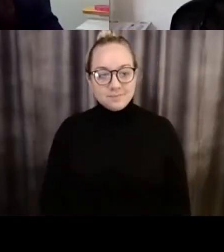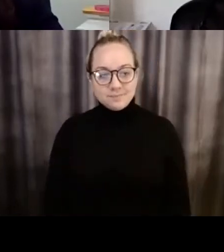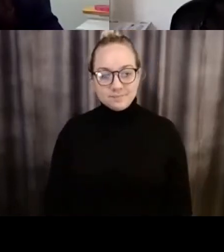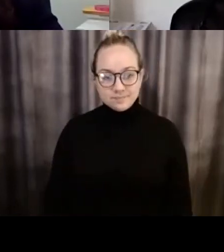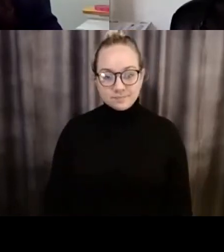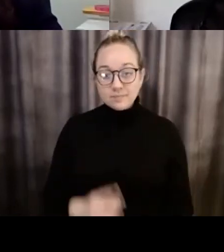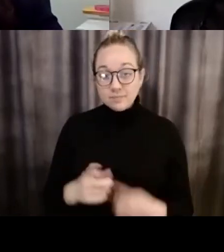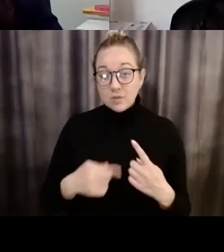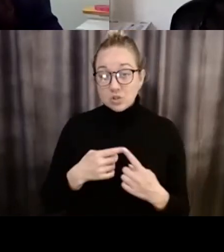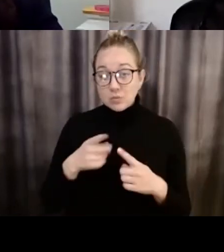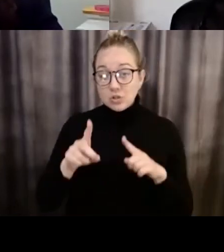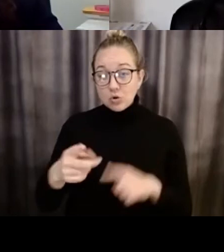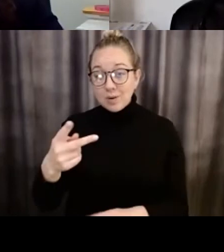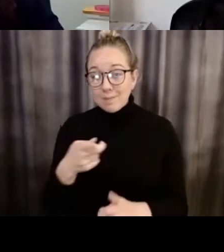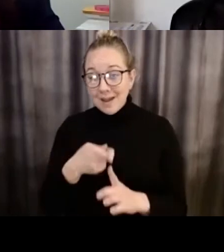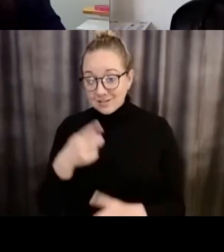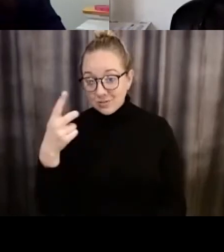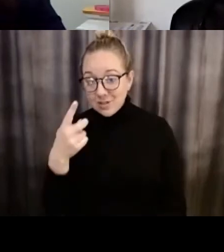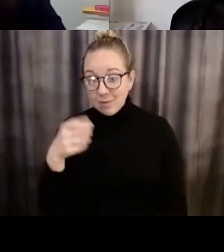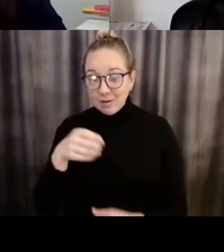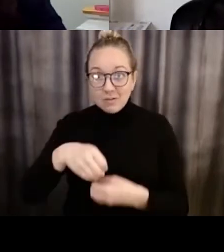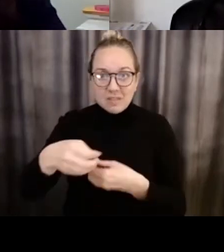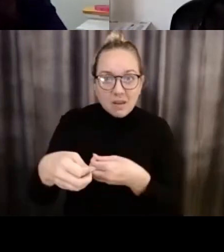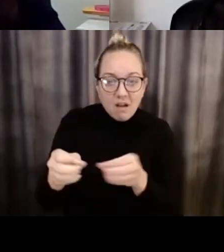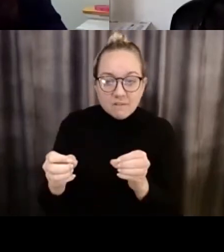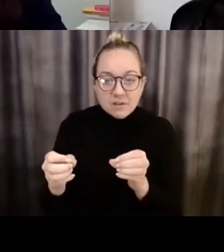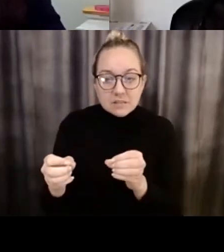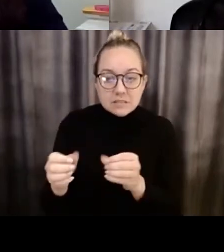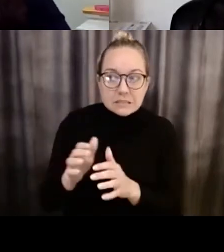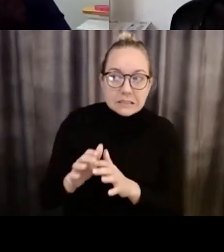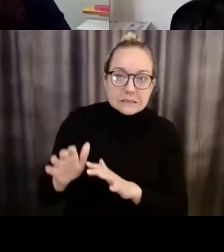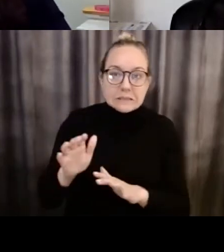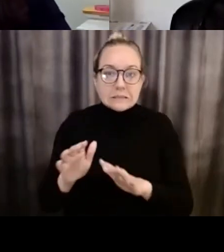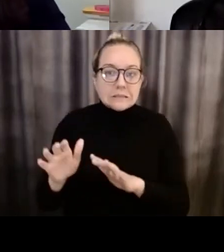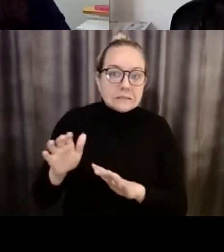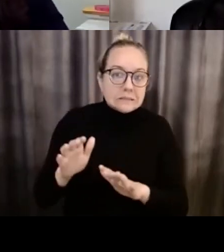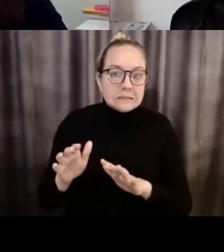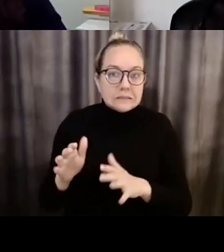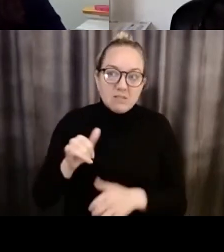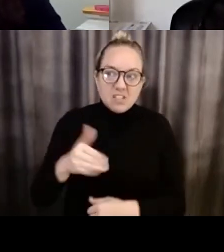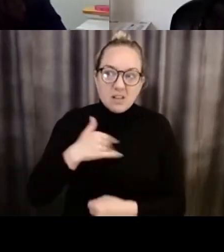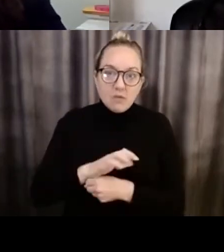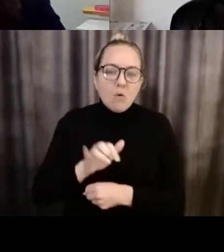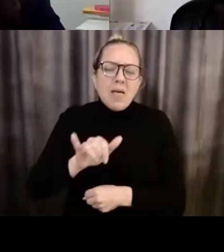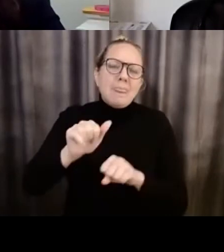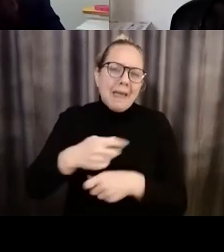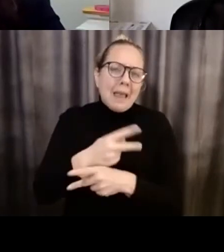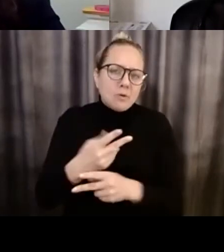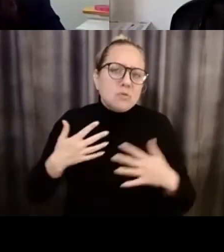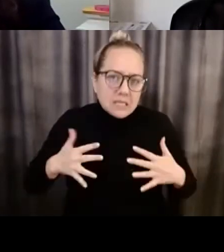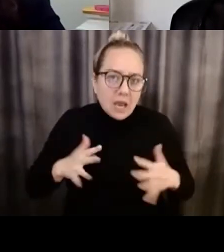when you're going back to somewhere where you haven't been and you have this pandemic going on, that can produce anxiety.